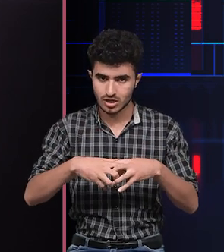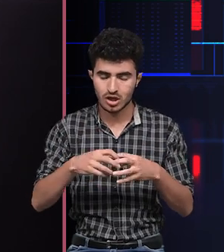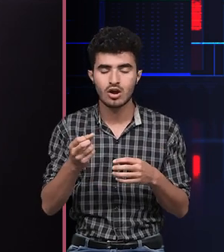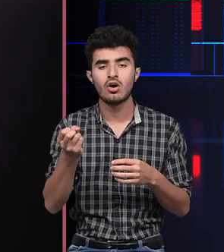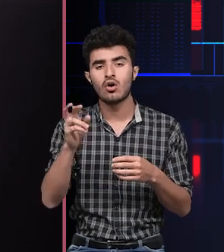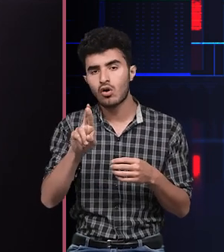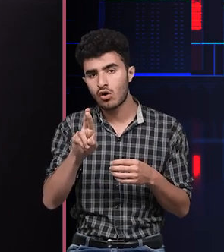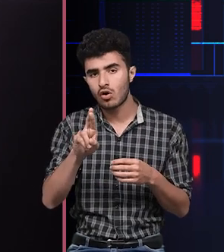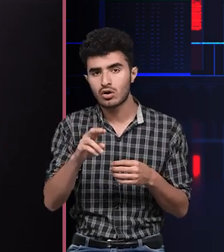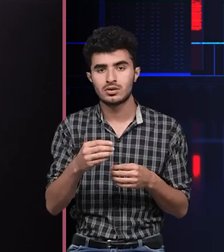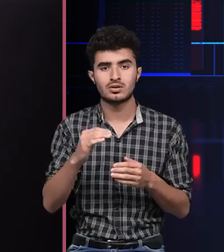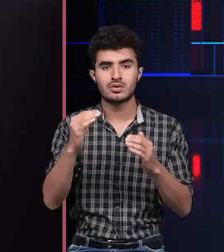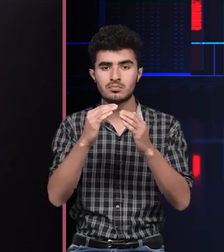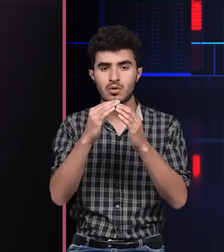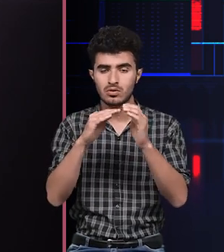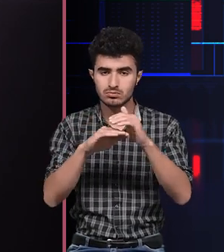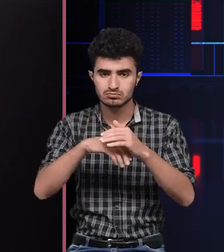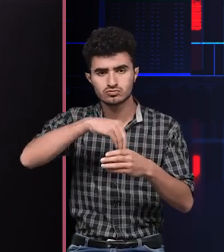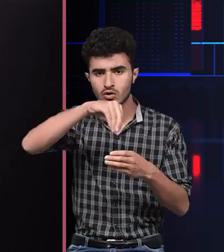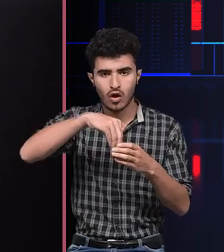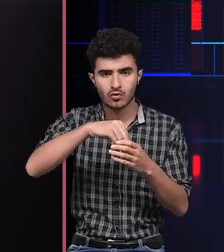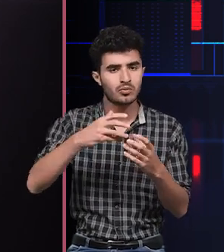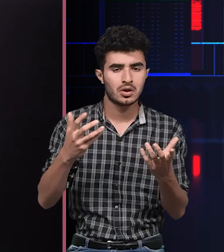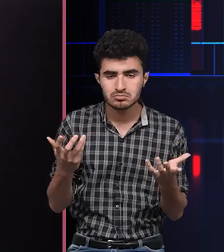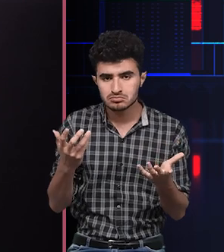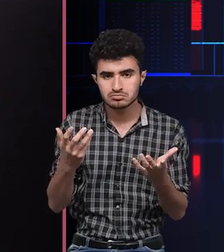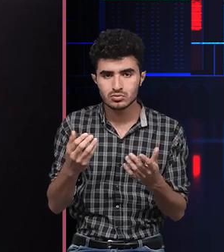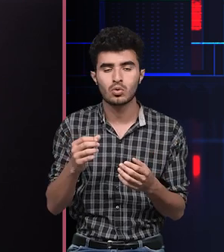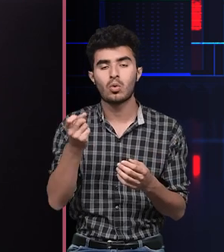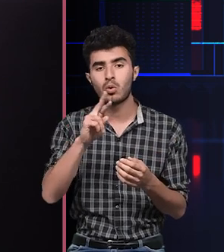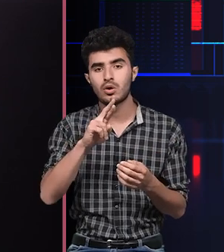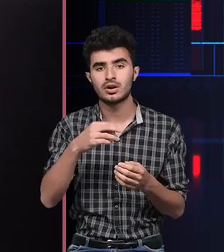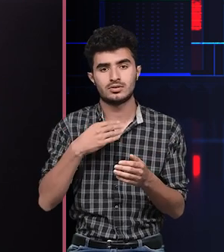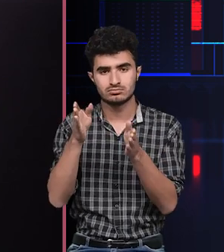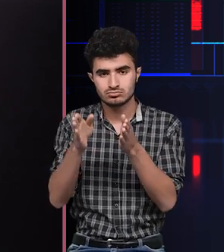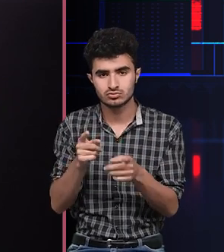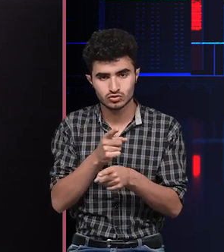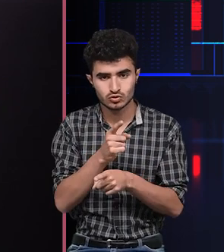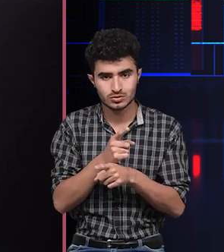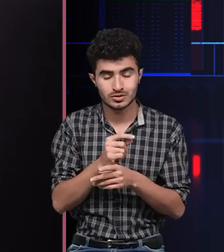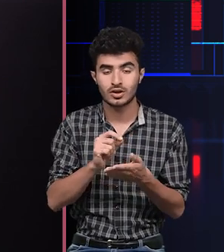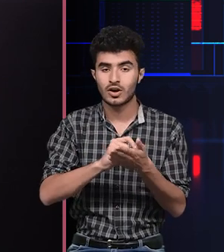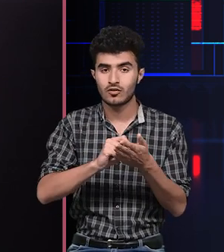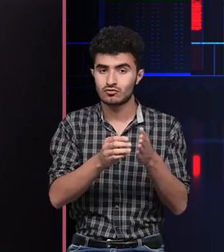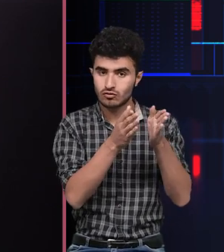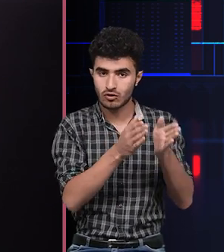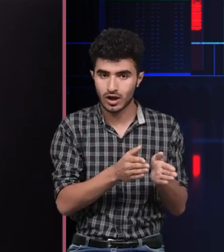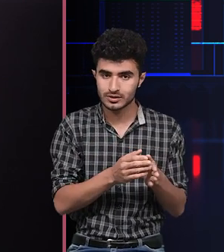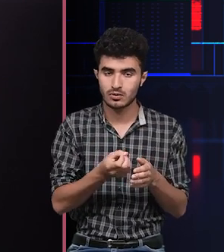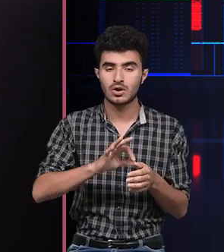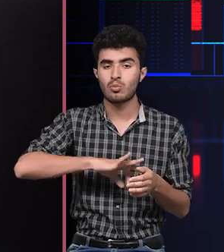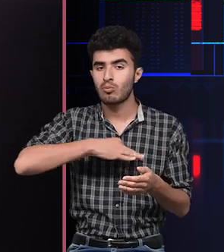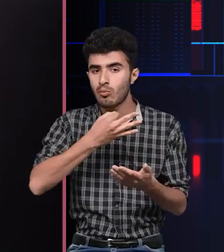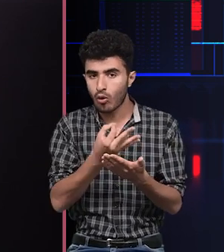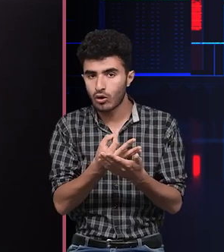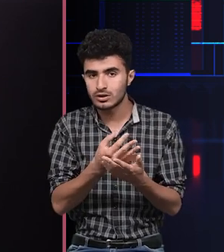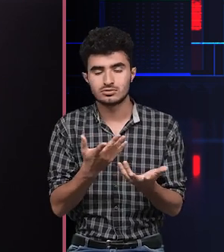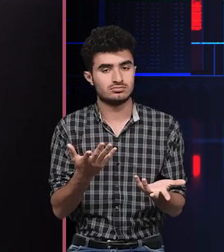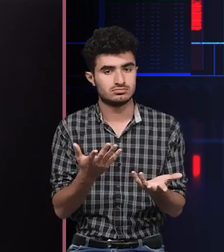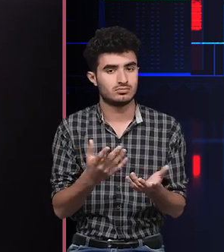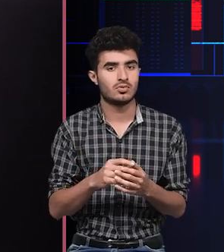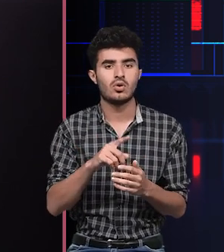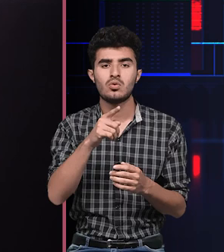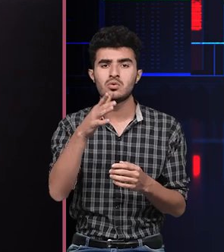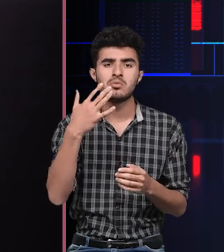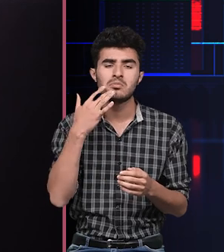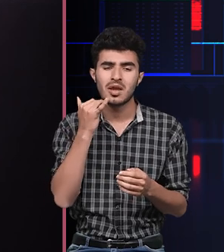or a housewife, a student, a writer, a poet. You can just